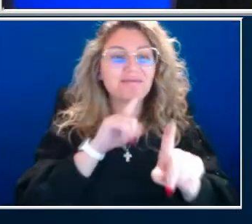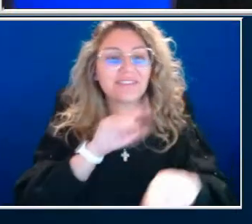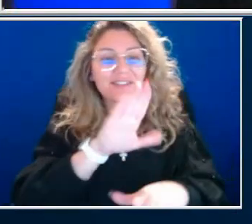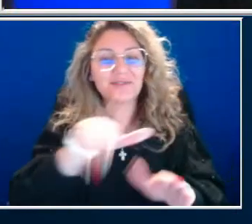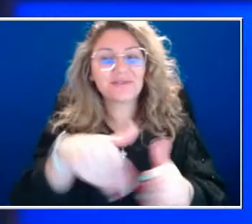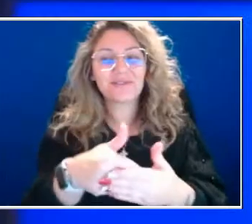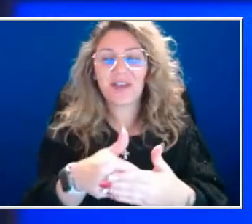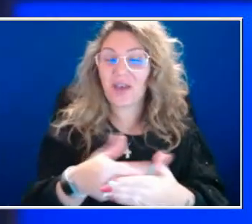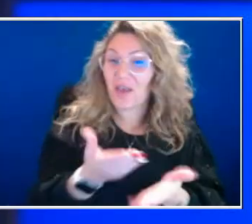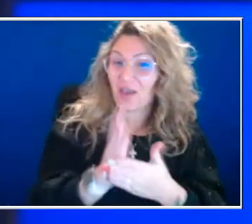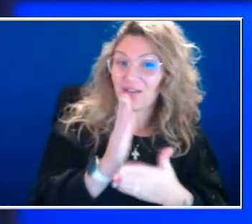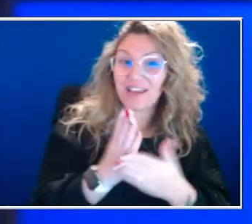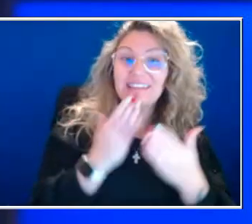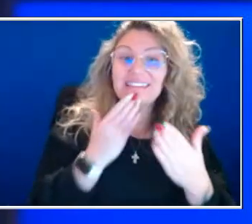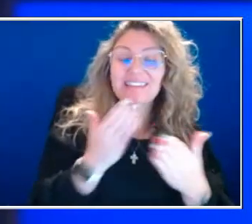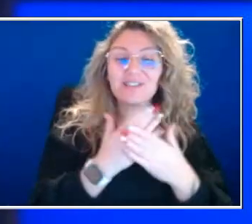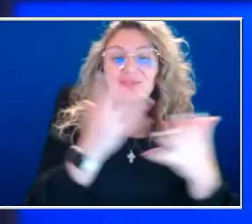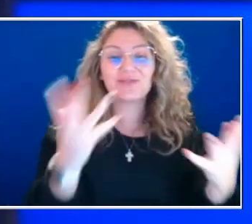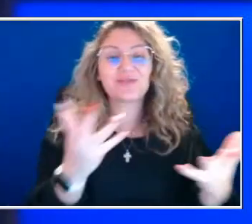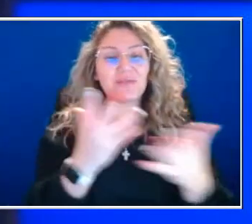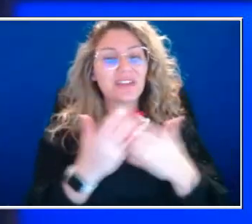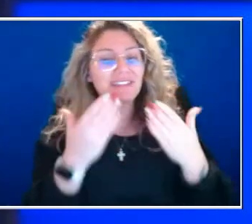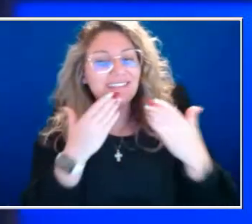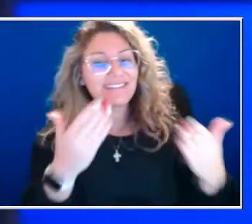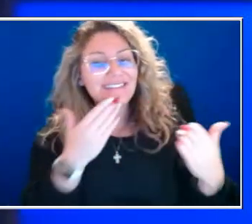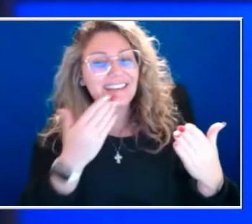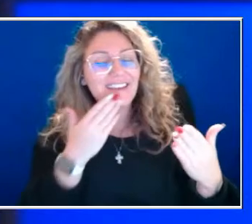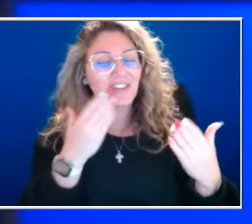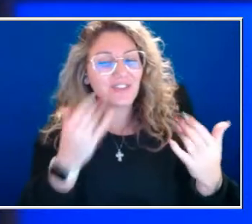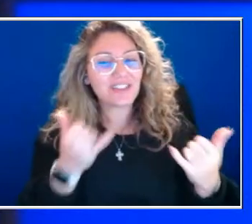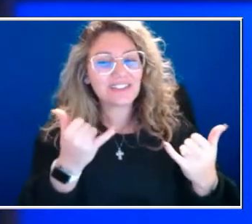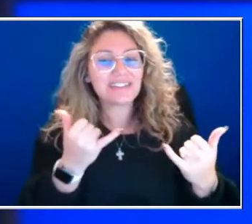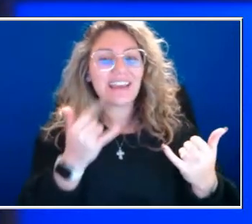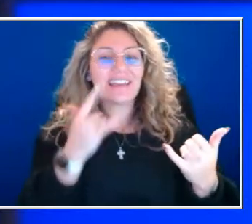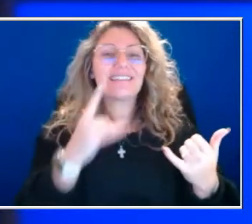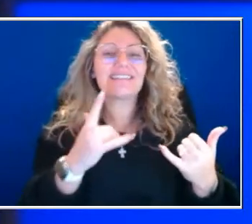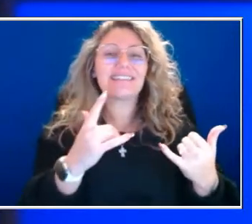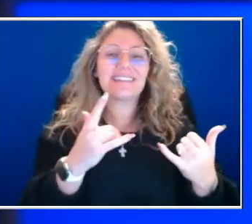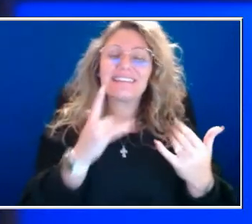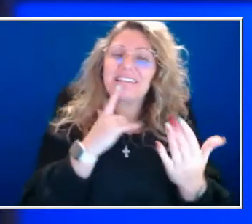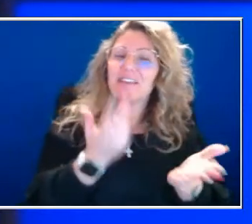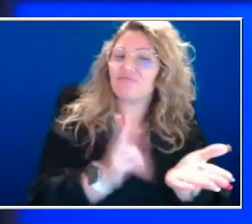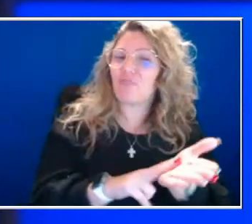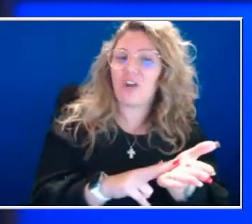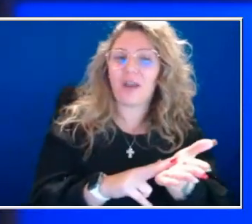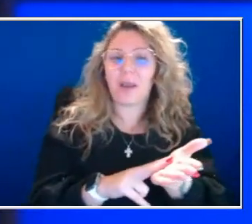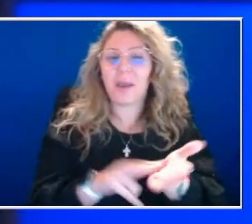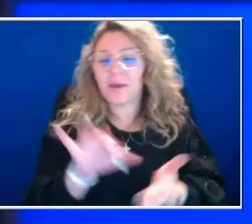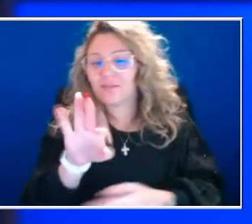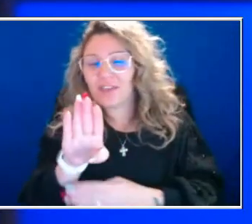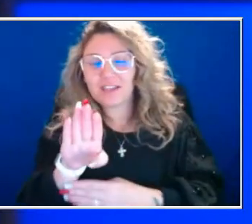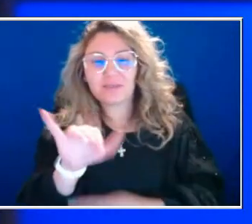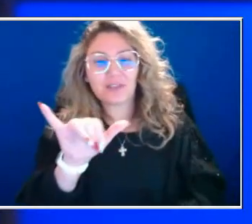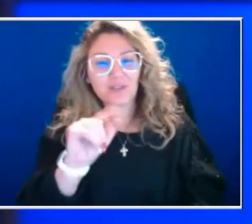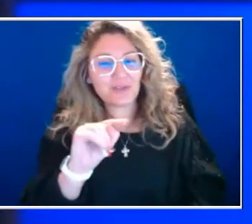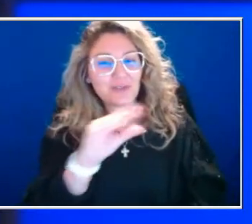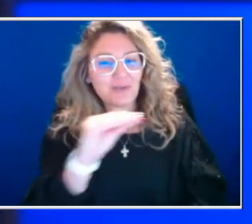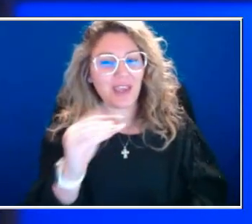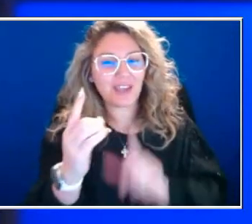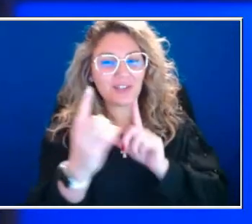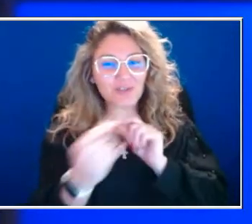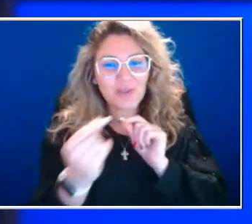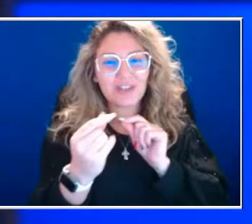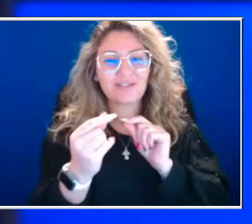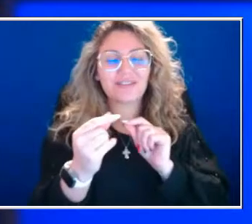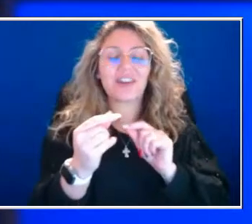Thanks so much. And thank you all for being with us today. You can catch our updates anytime by logging back on to Facebook, YouTube, and Twitter. Go out, make it a great